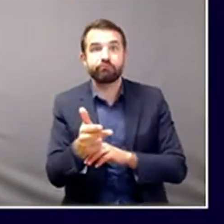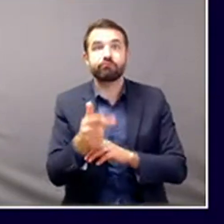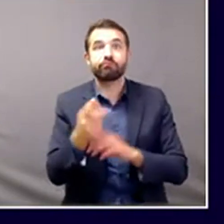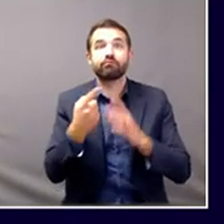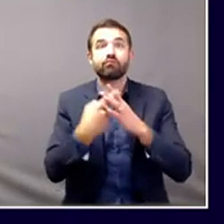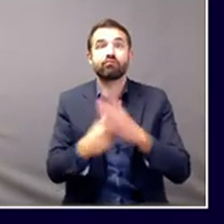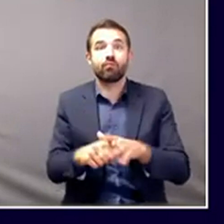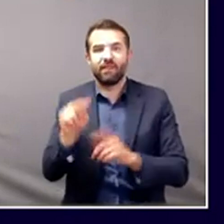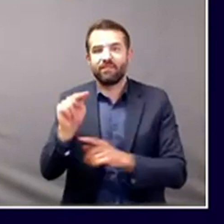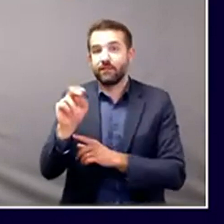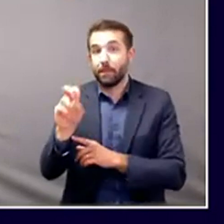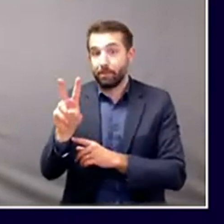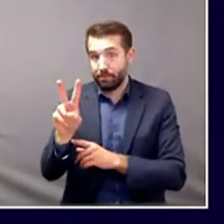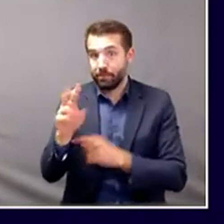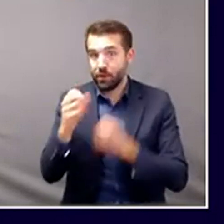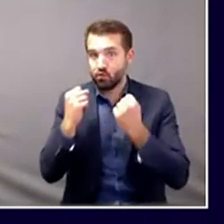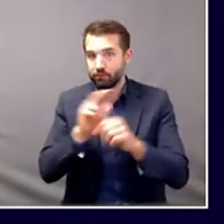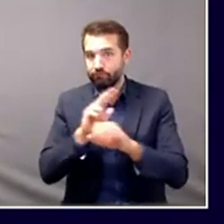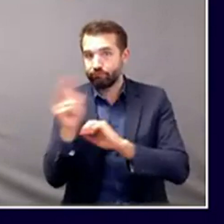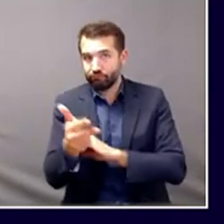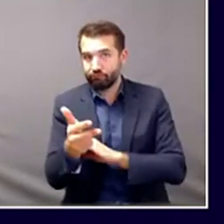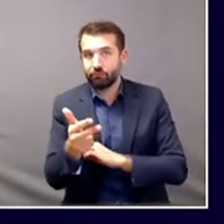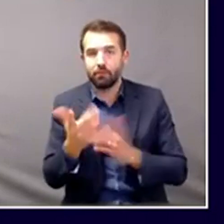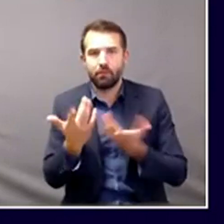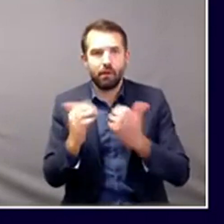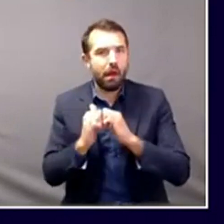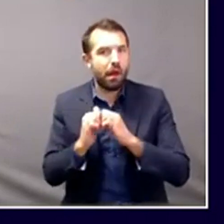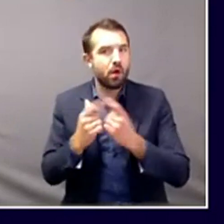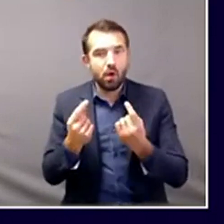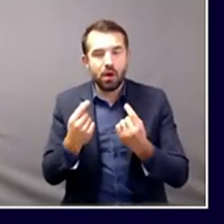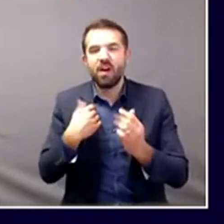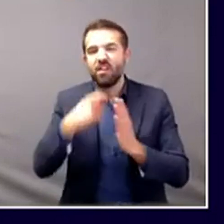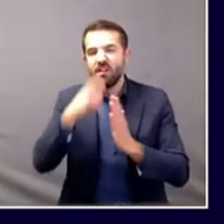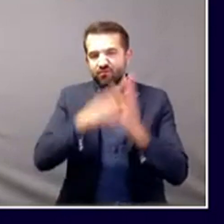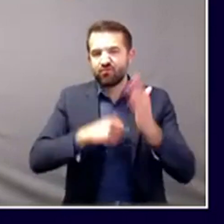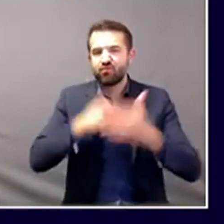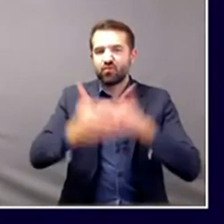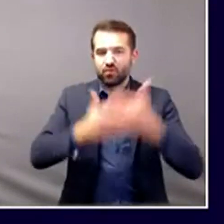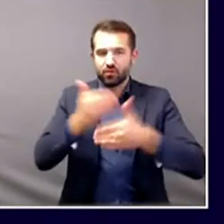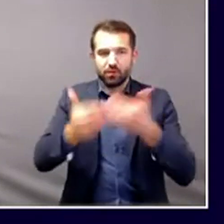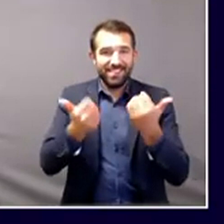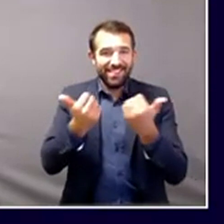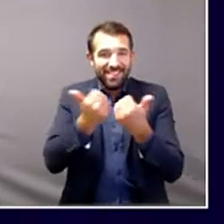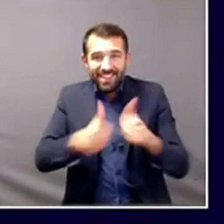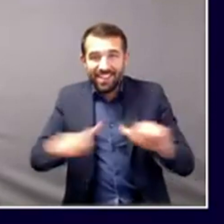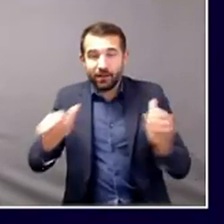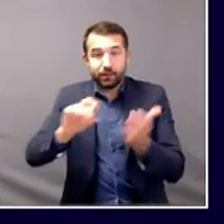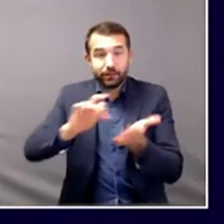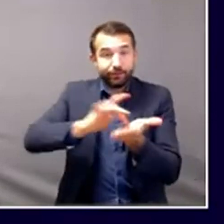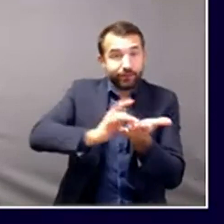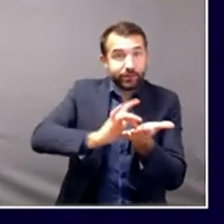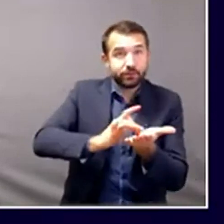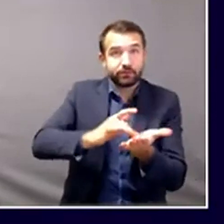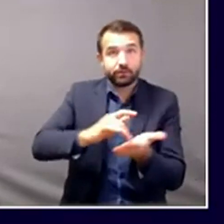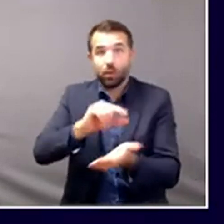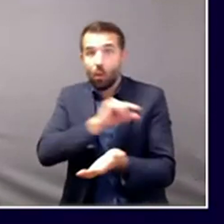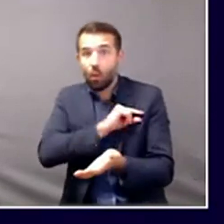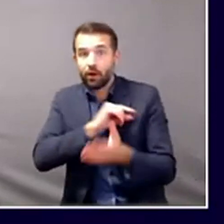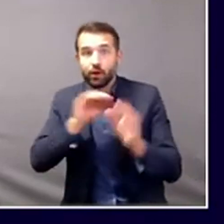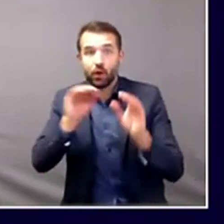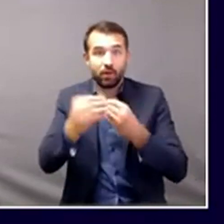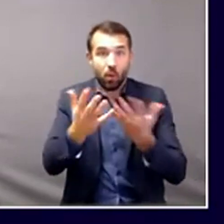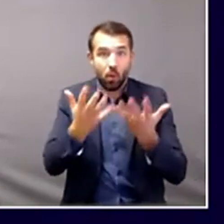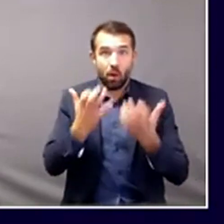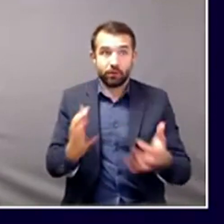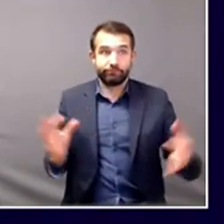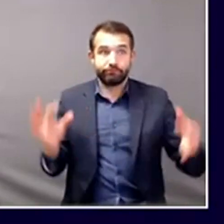be distributed through an application process. Any qualified organization that follows the state's guidance may apply now